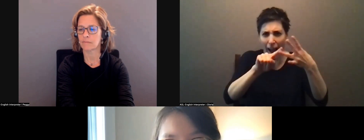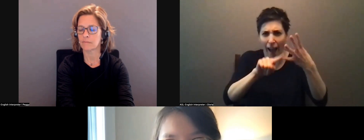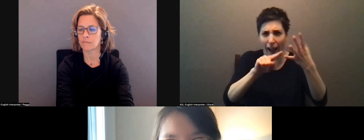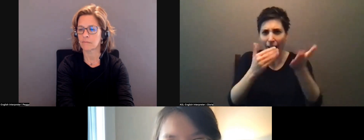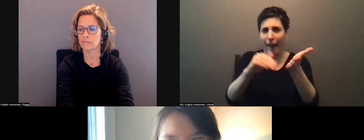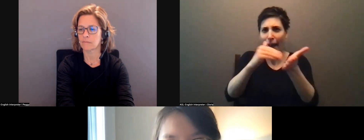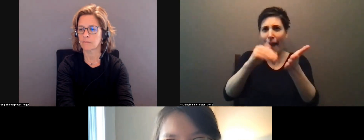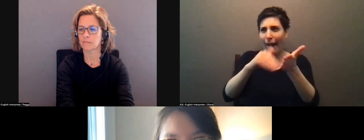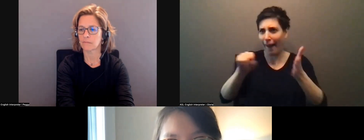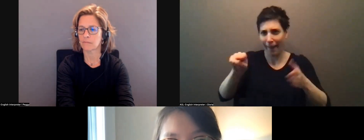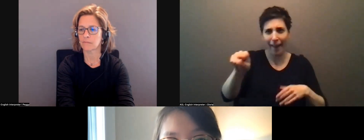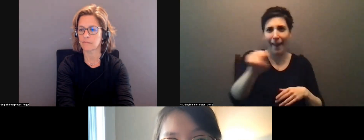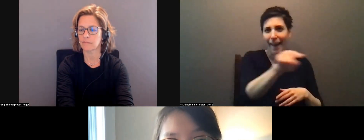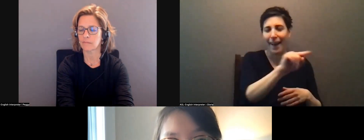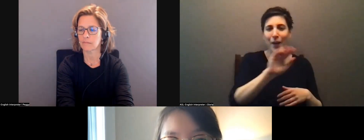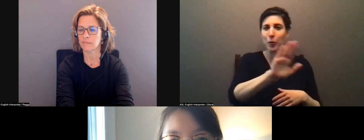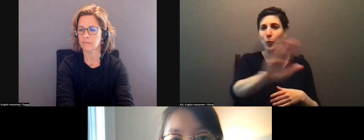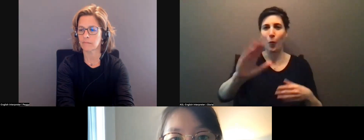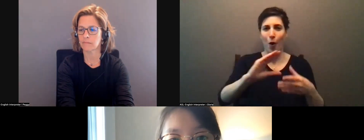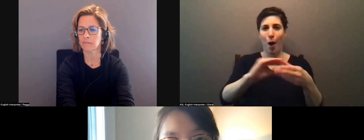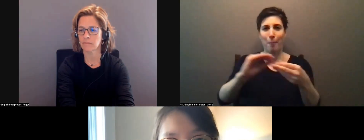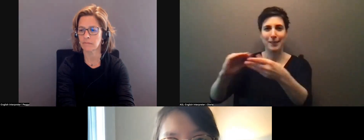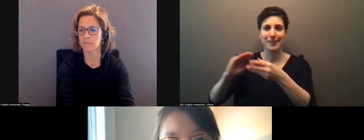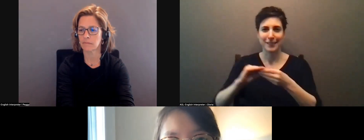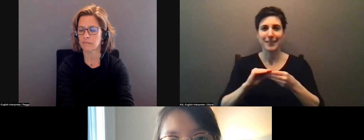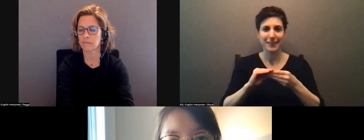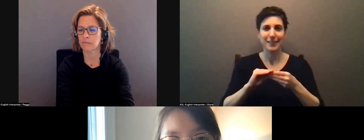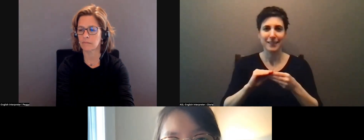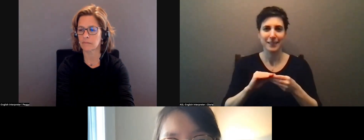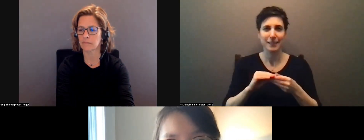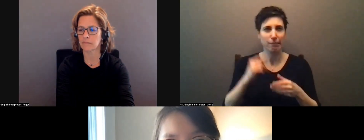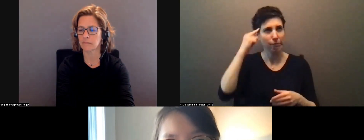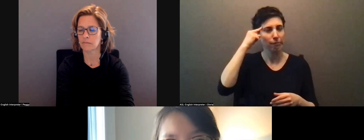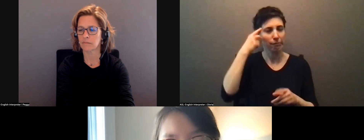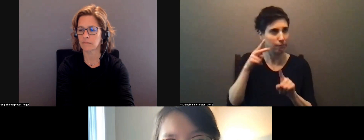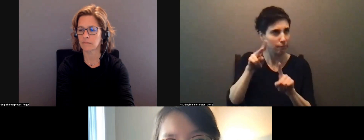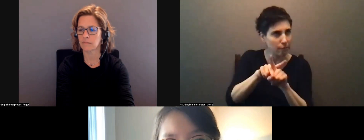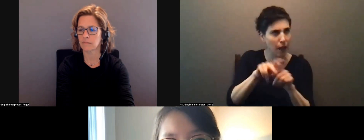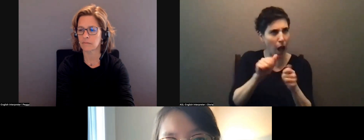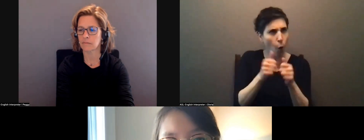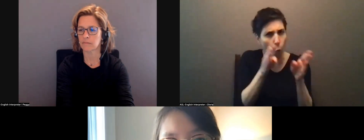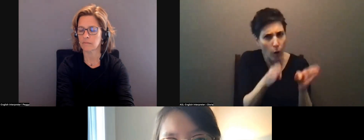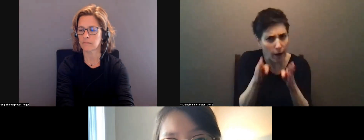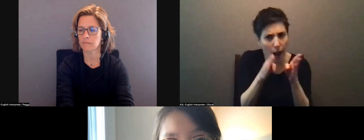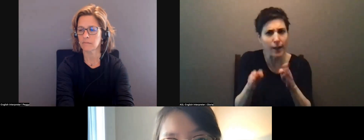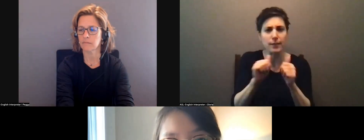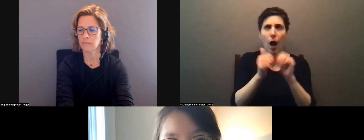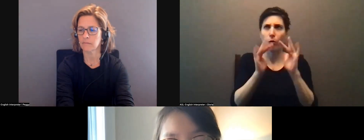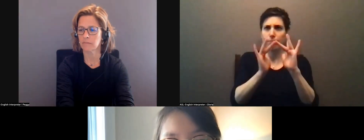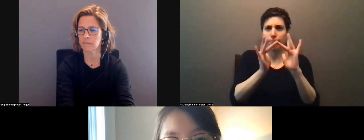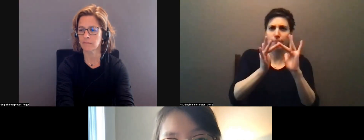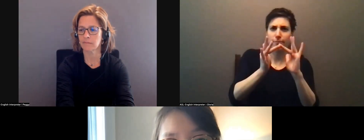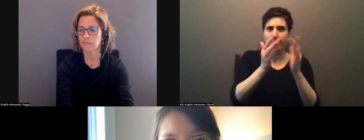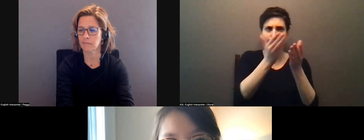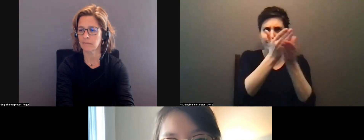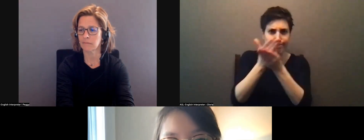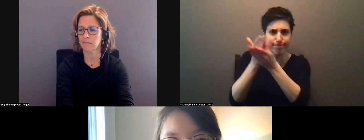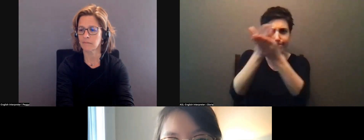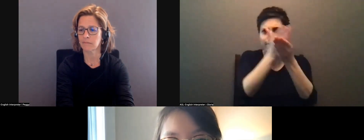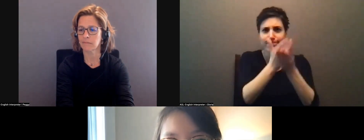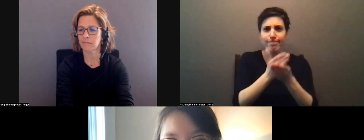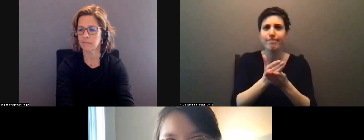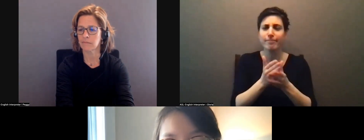have been recurring as we're thinking about organizing and digitizing the space that we're now working